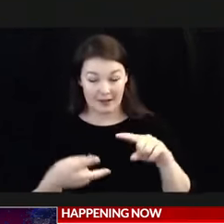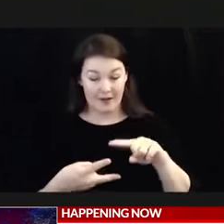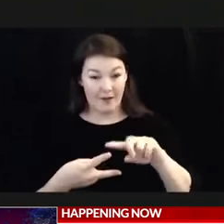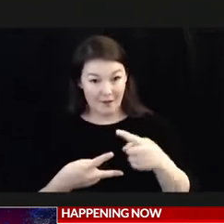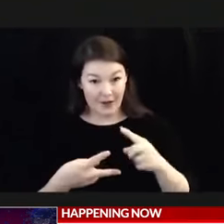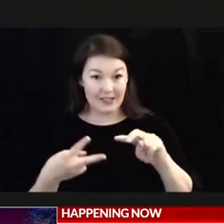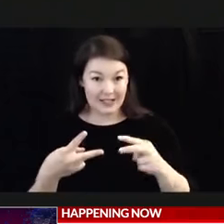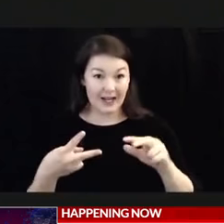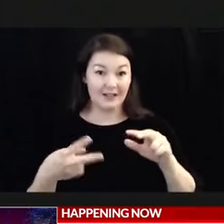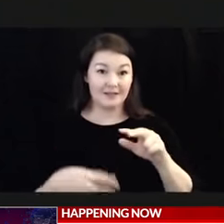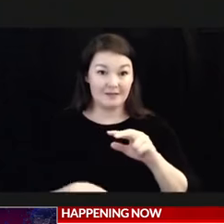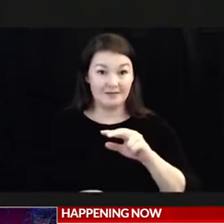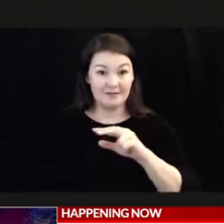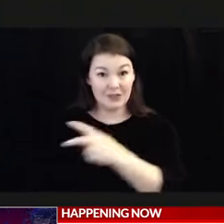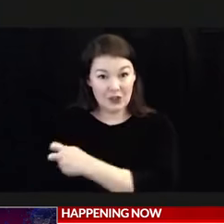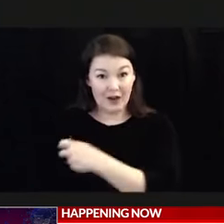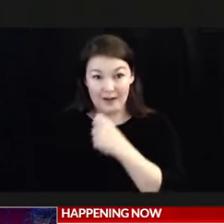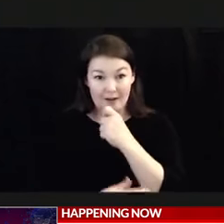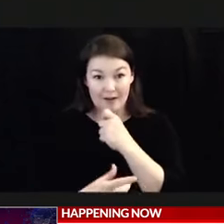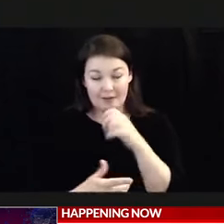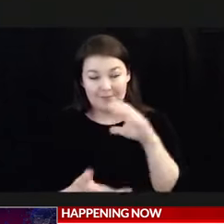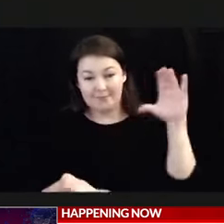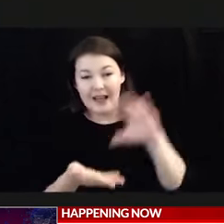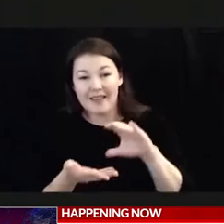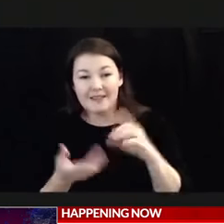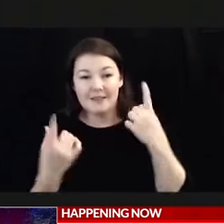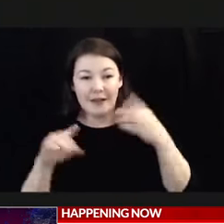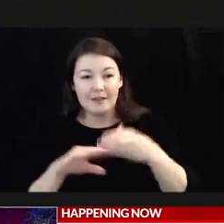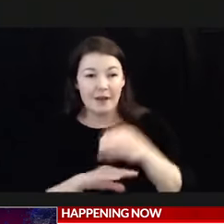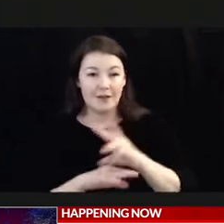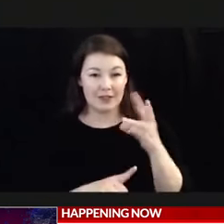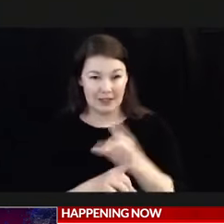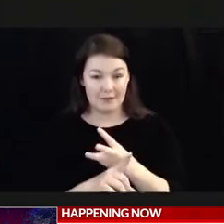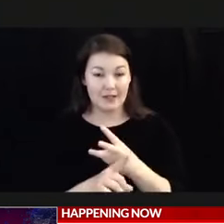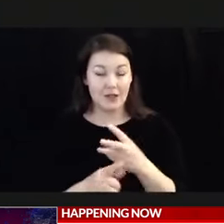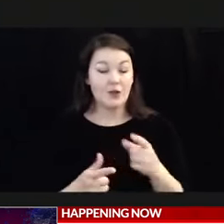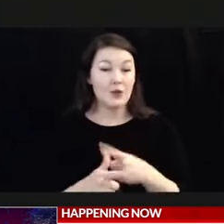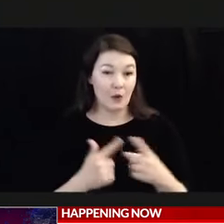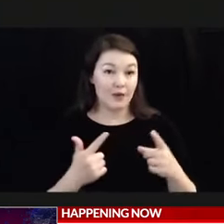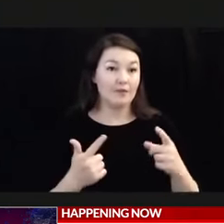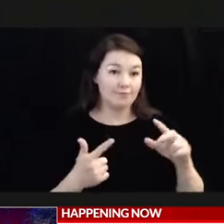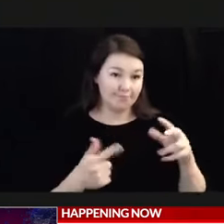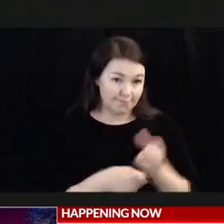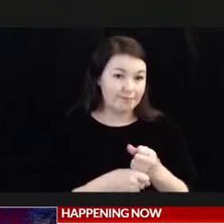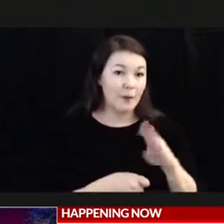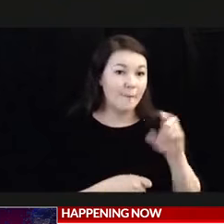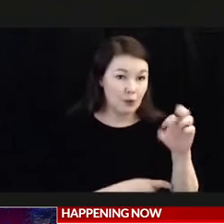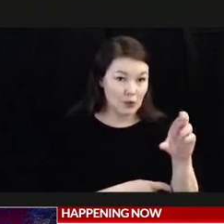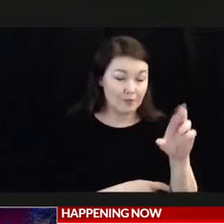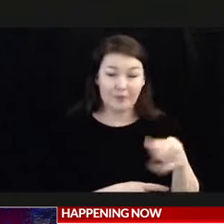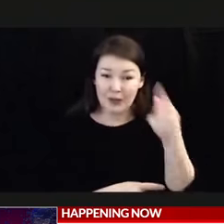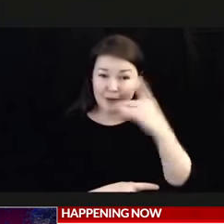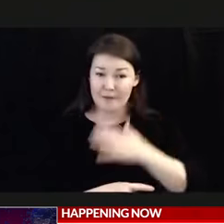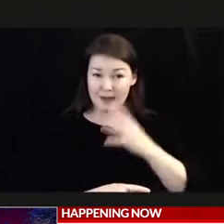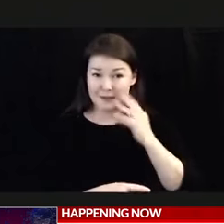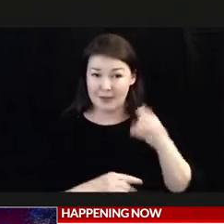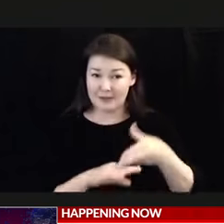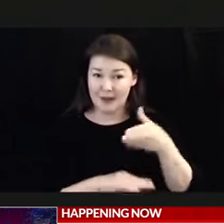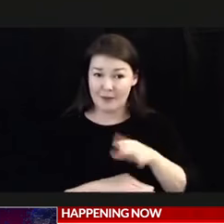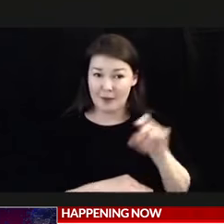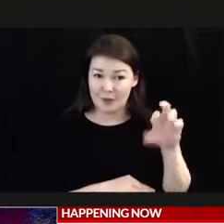the second shot where I was a little tired the next day, I didn't even feel anything the next day. I felt better than usual. Some people have the same types of, symptoms, or